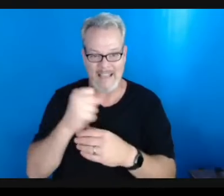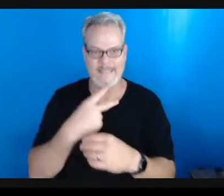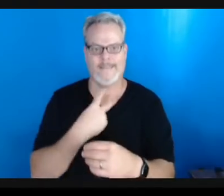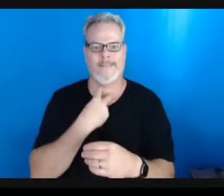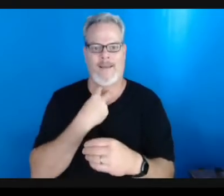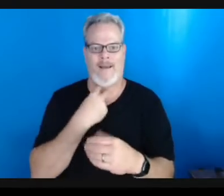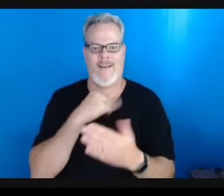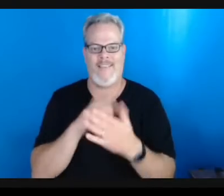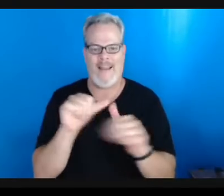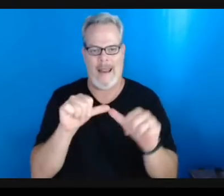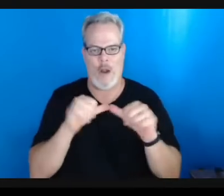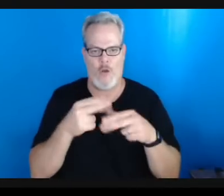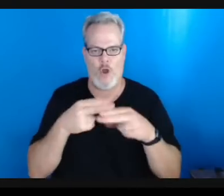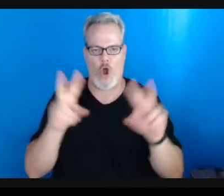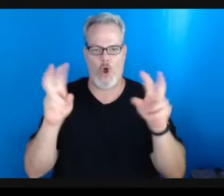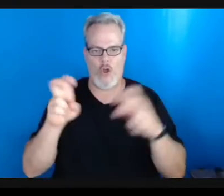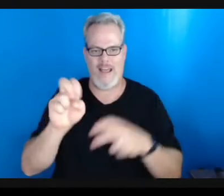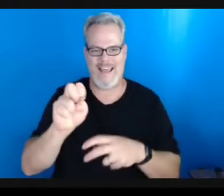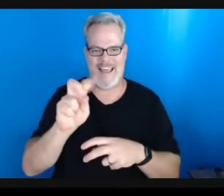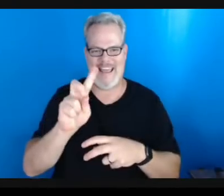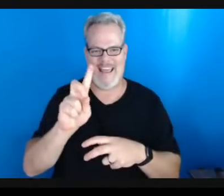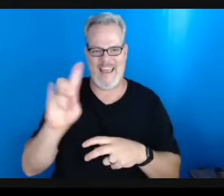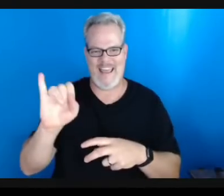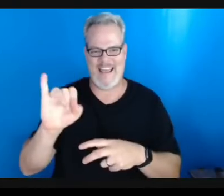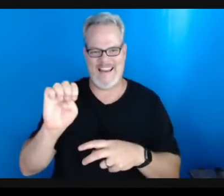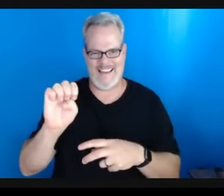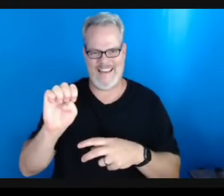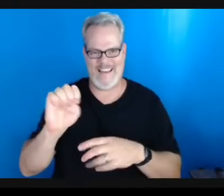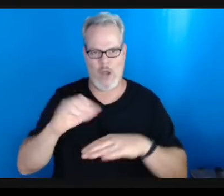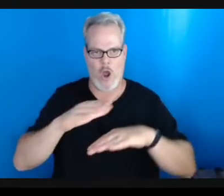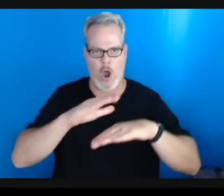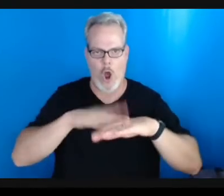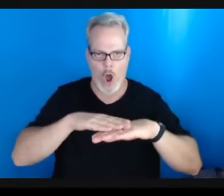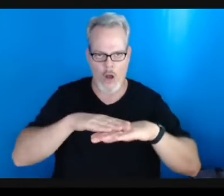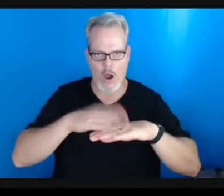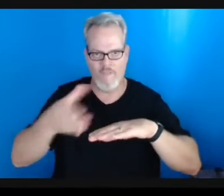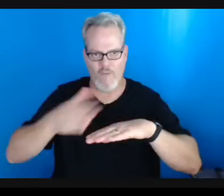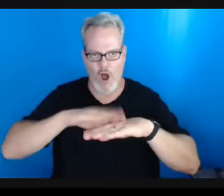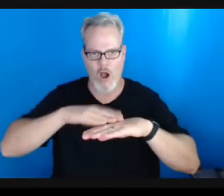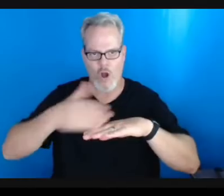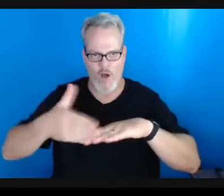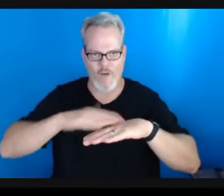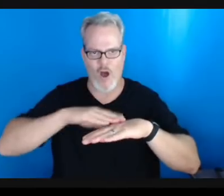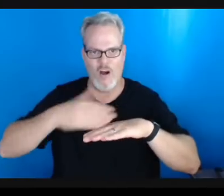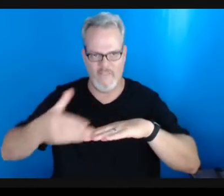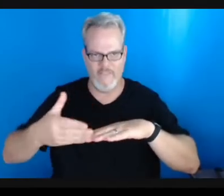eddy almost, right, in this onshore offshore pattern that's common on the Kona side.